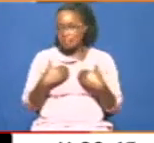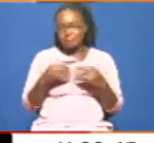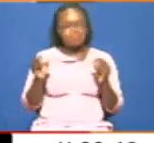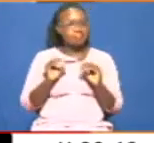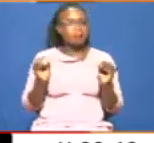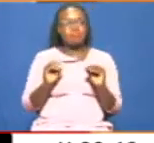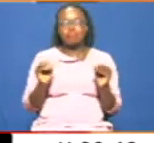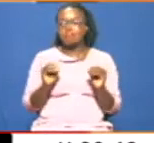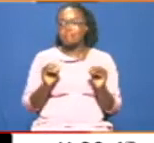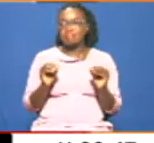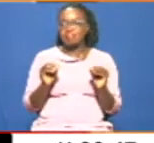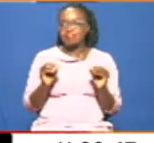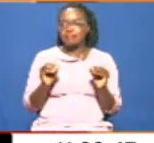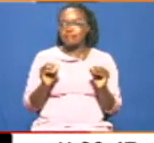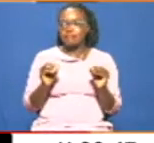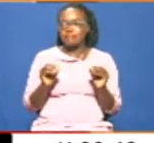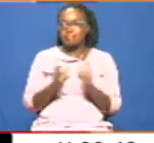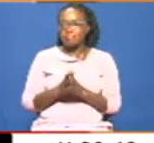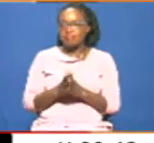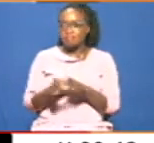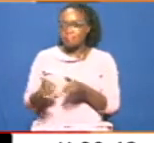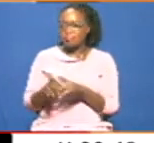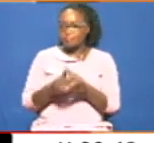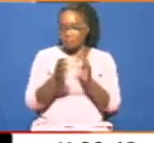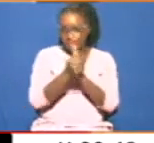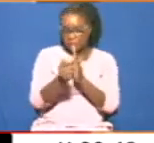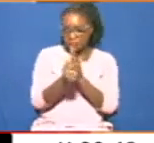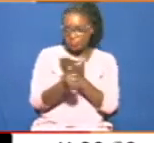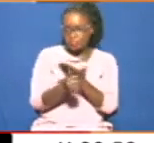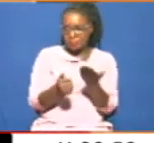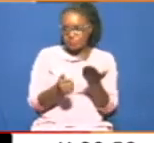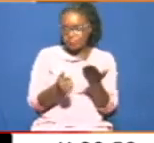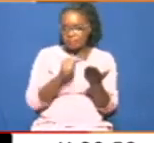Mm-hmm. Our thing is that skill set is not